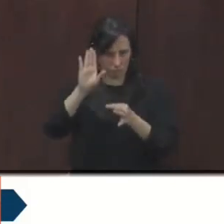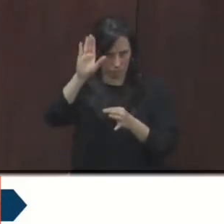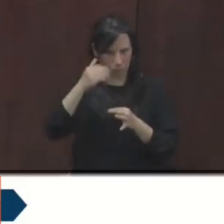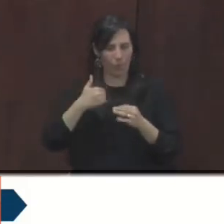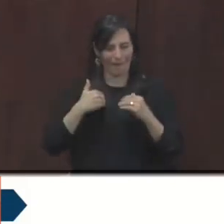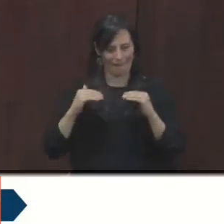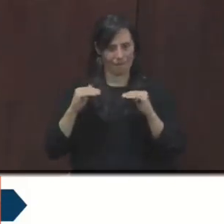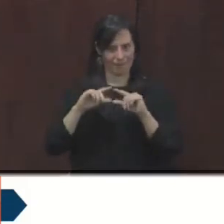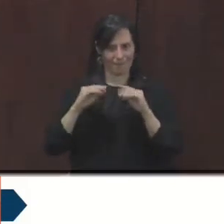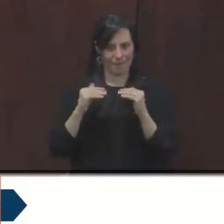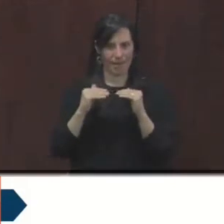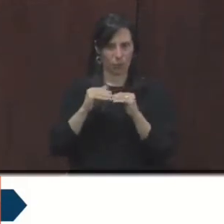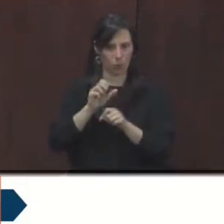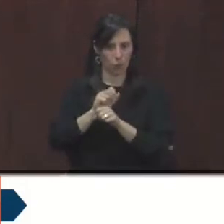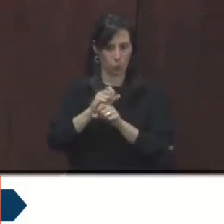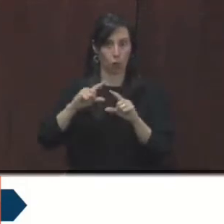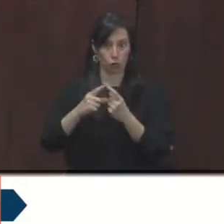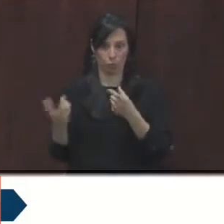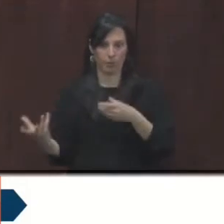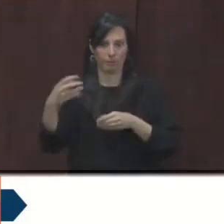we're looking at that through that equity lens.